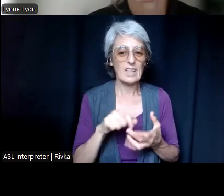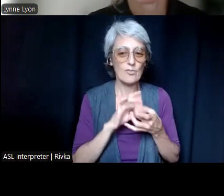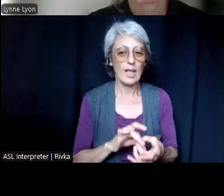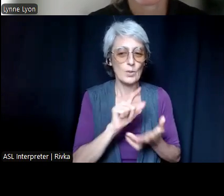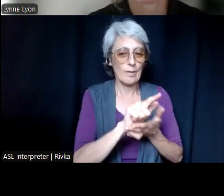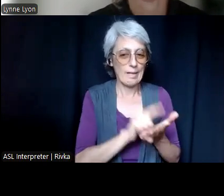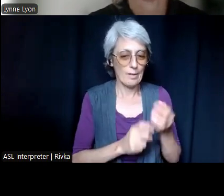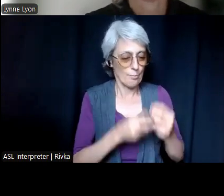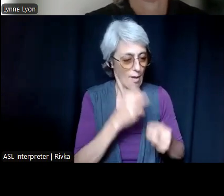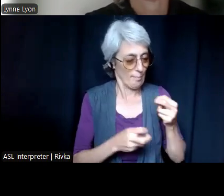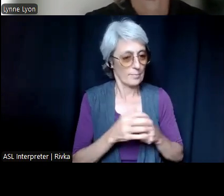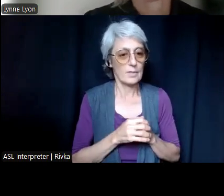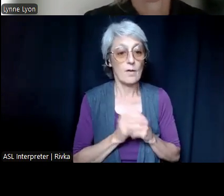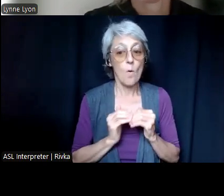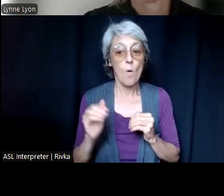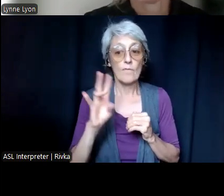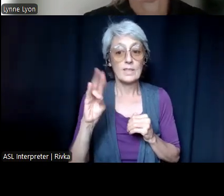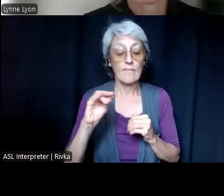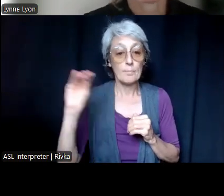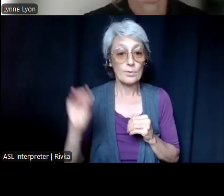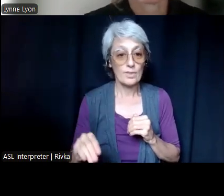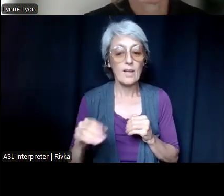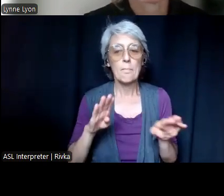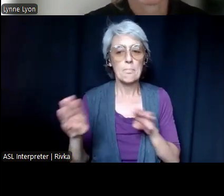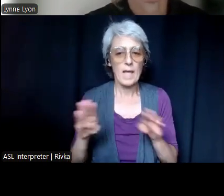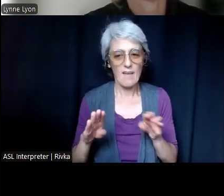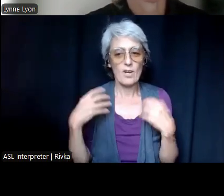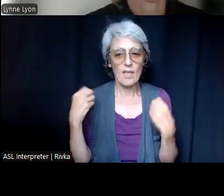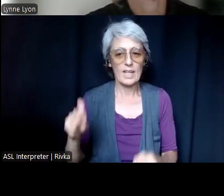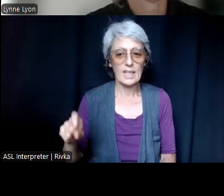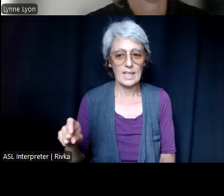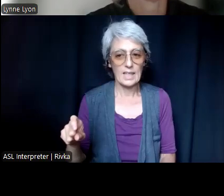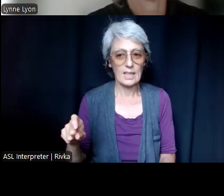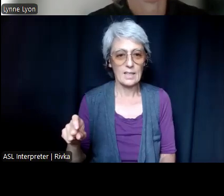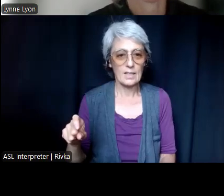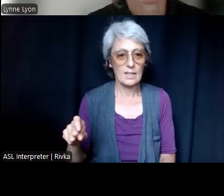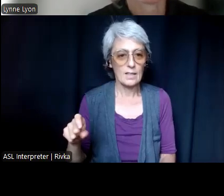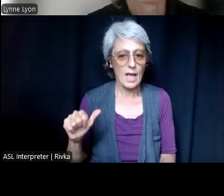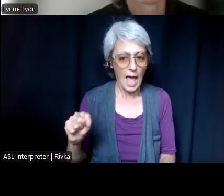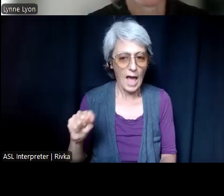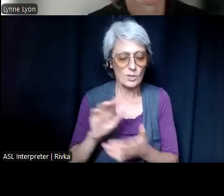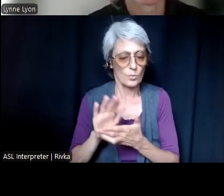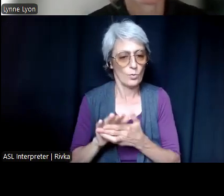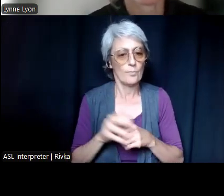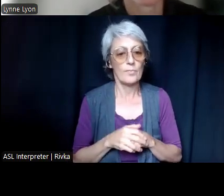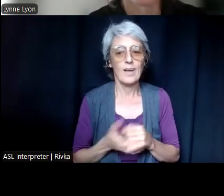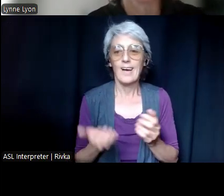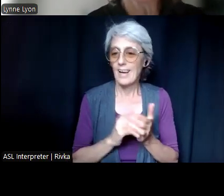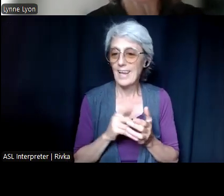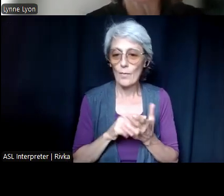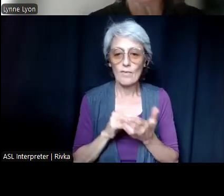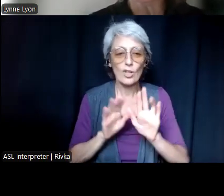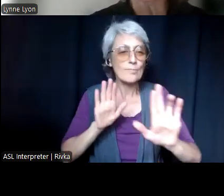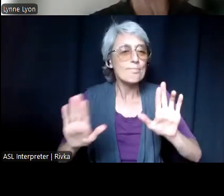over 70% have behavioral health needs at schools. So again, learning more about the population and how to best serve